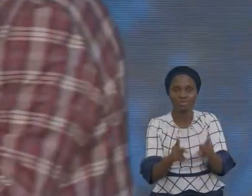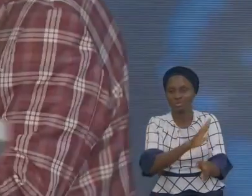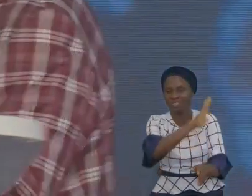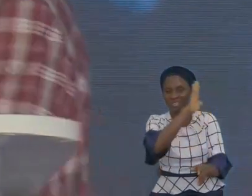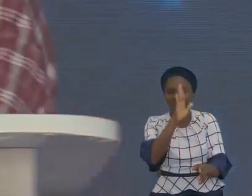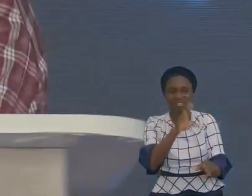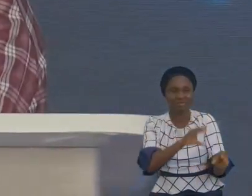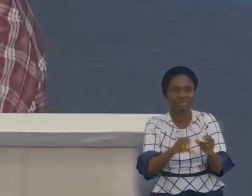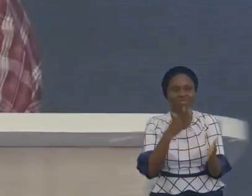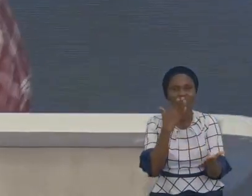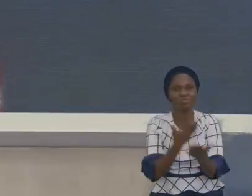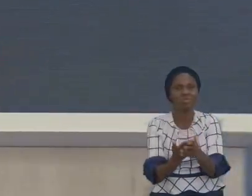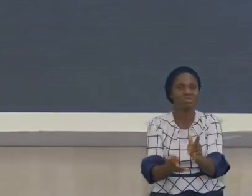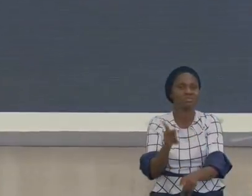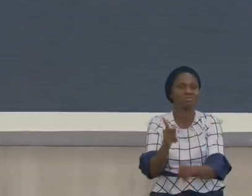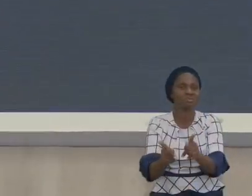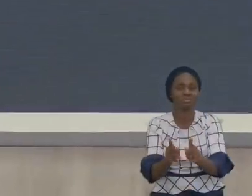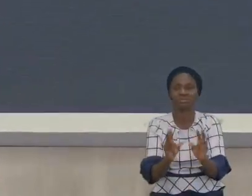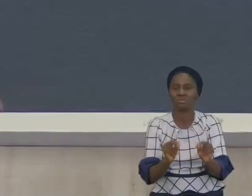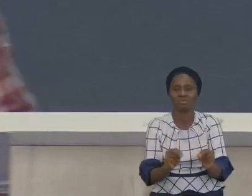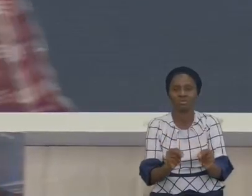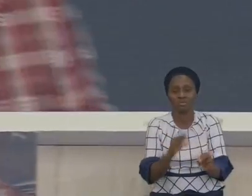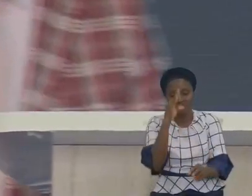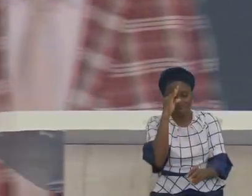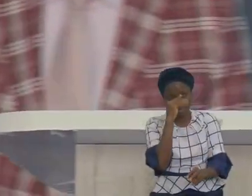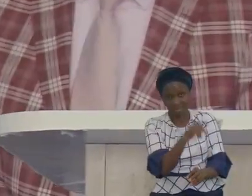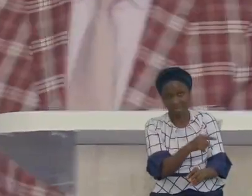will stand before kings.